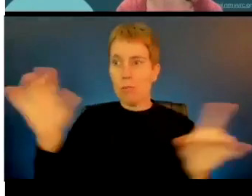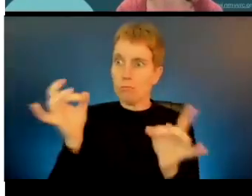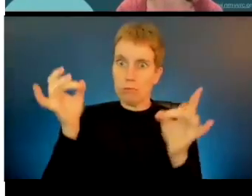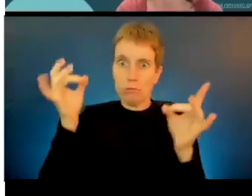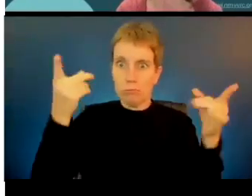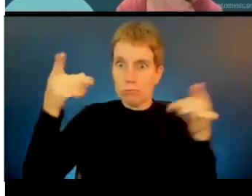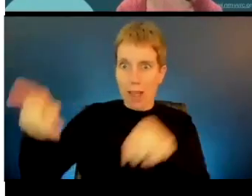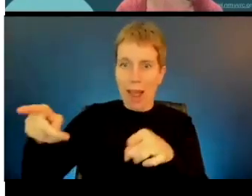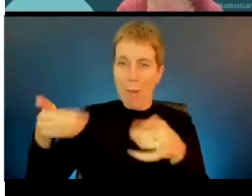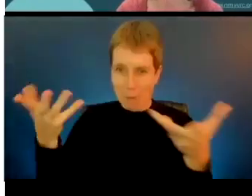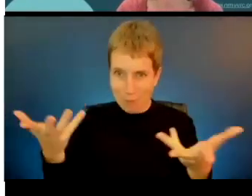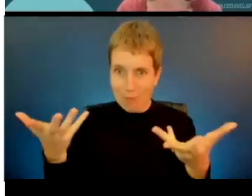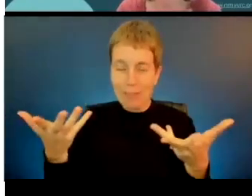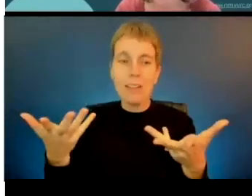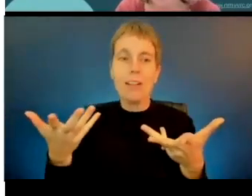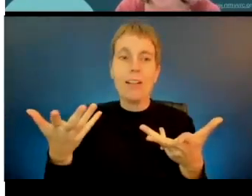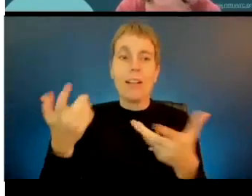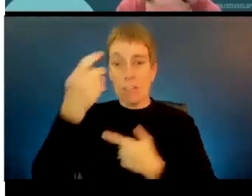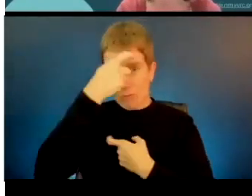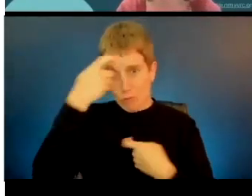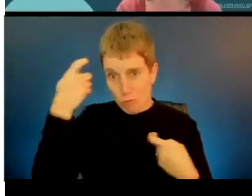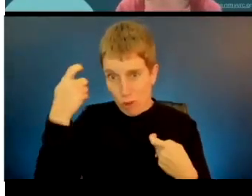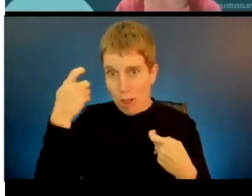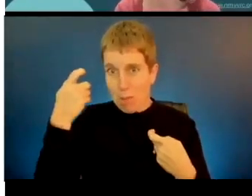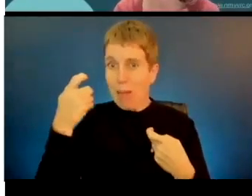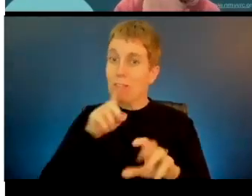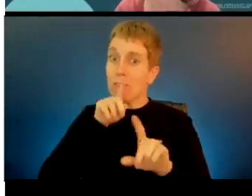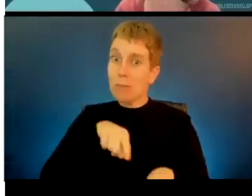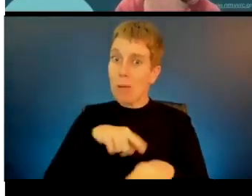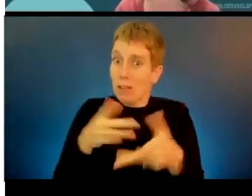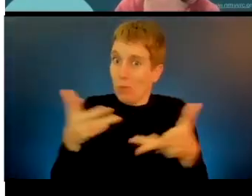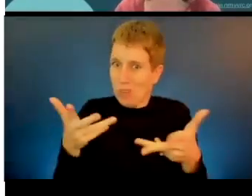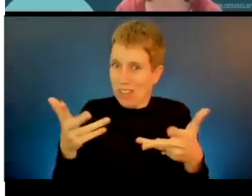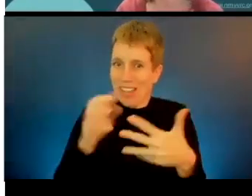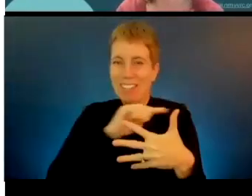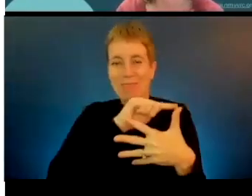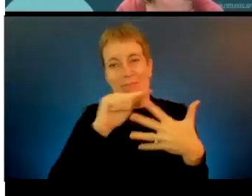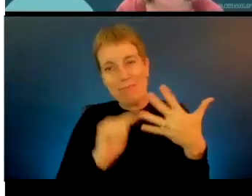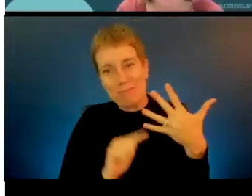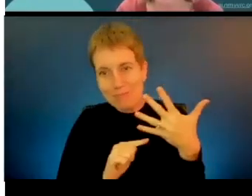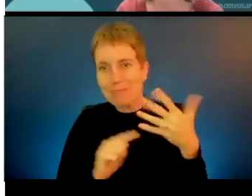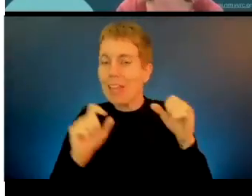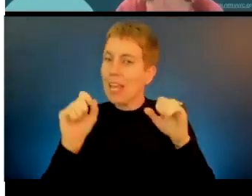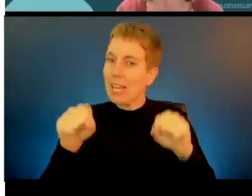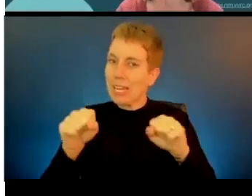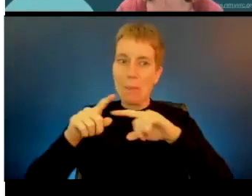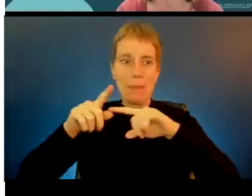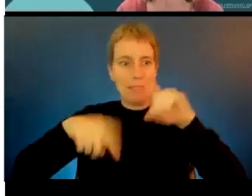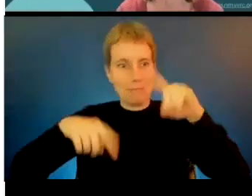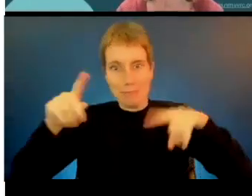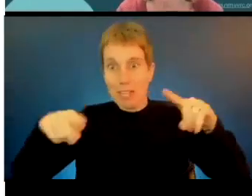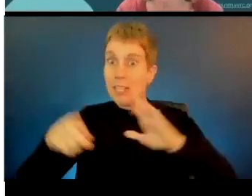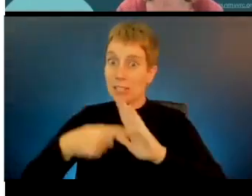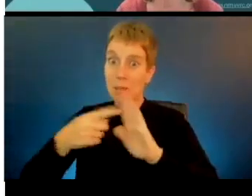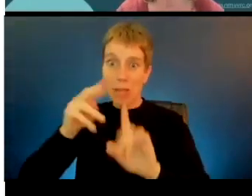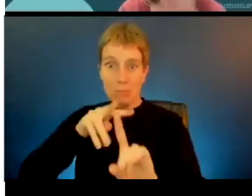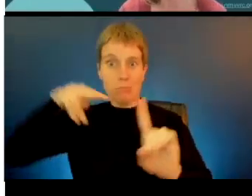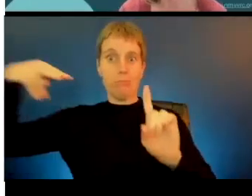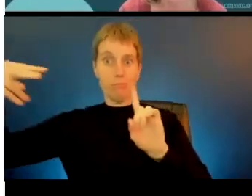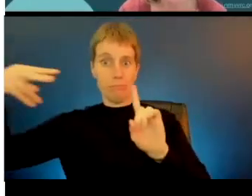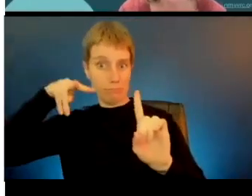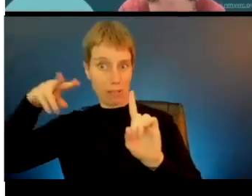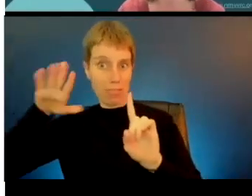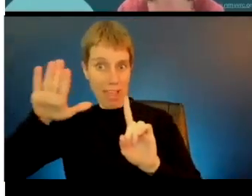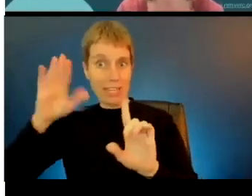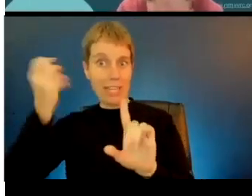objective, right? We know that the more severe the trauma, so in the case of mass violence, the more people that are killed, the more people that are injured, that's going